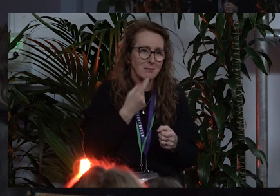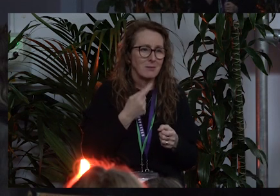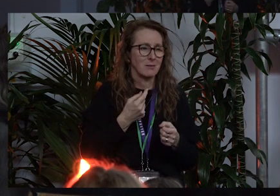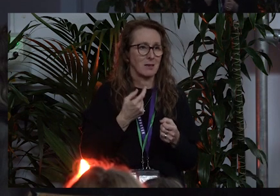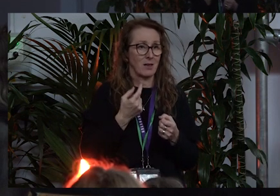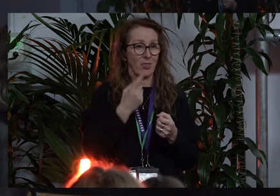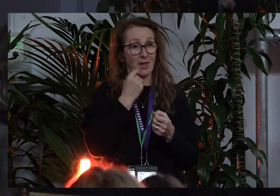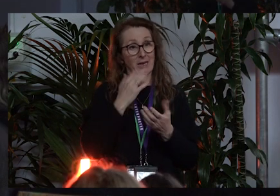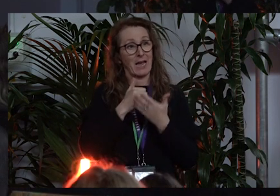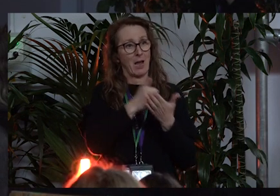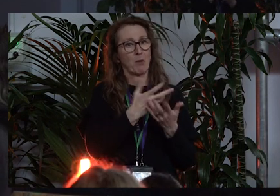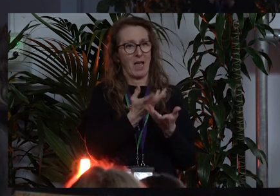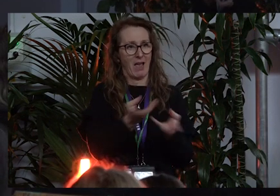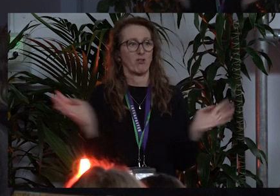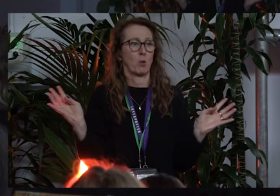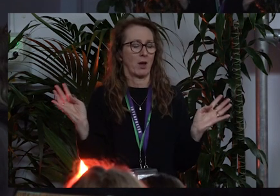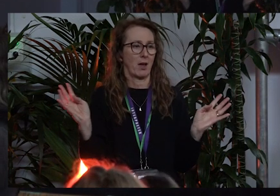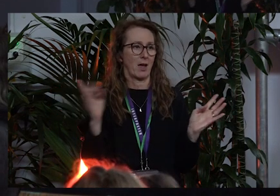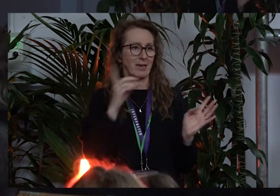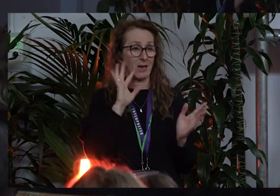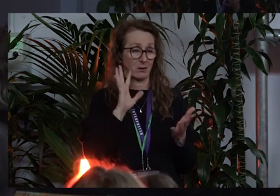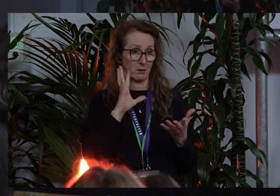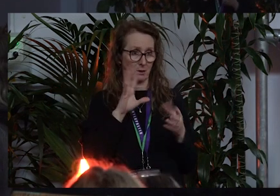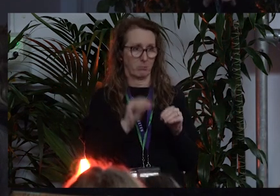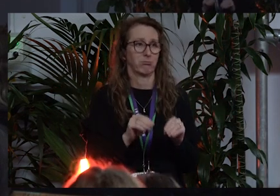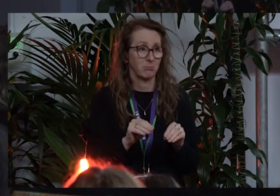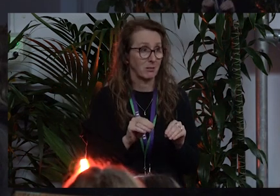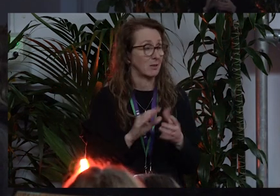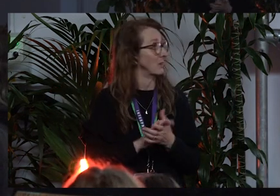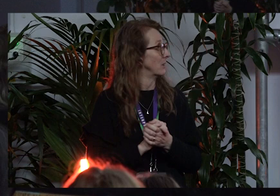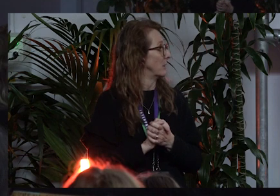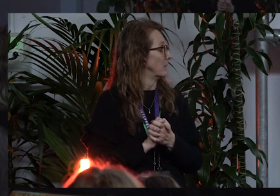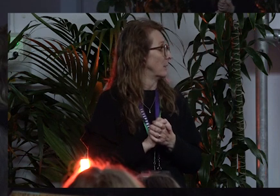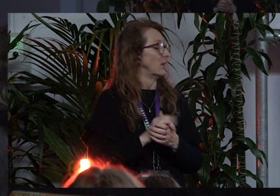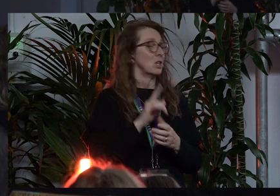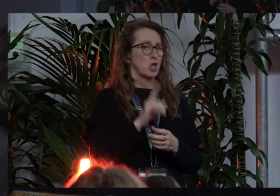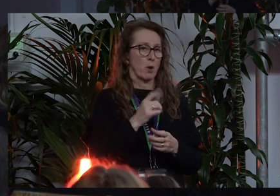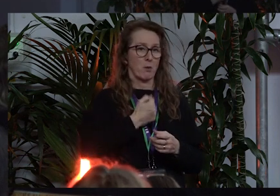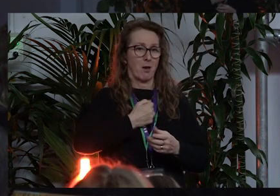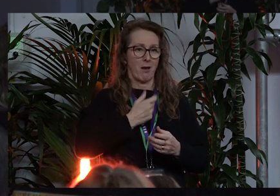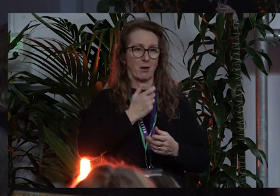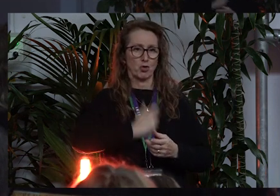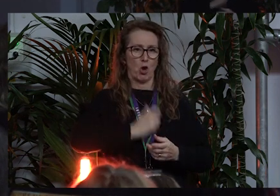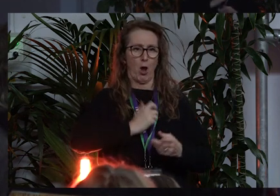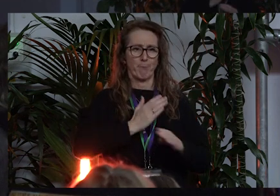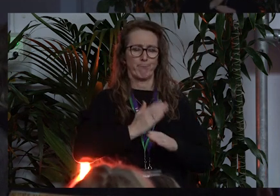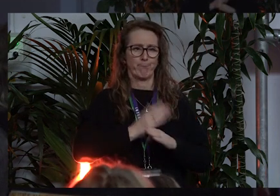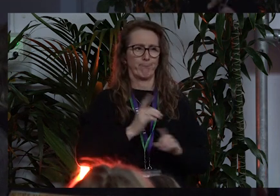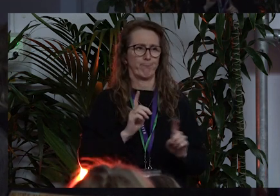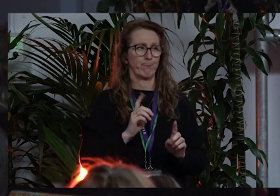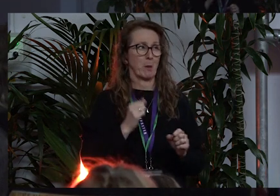everywhere can kind of come to a halt. So my job is to make this